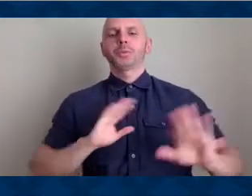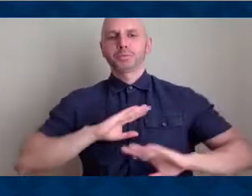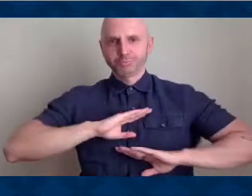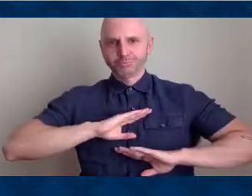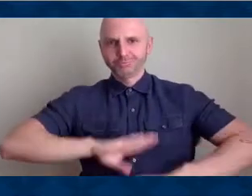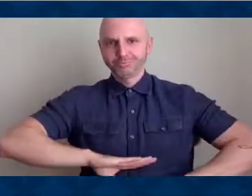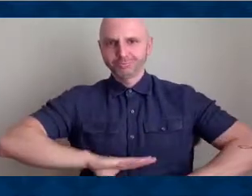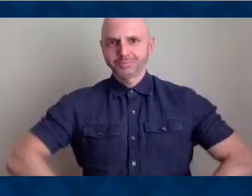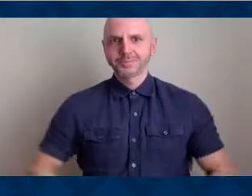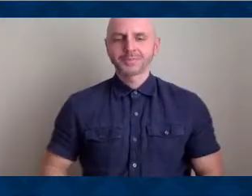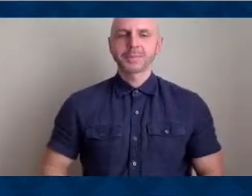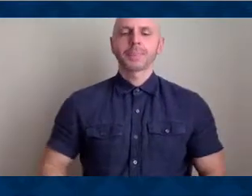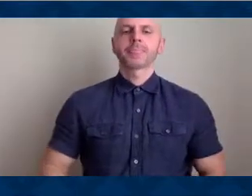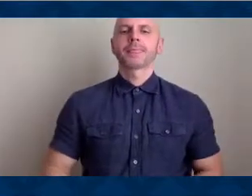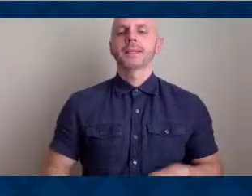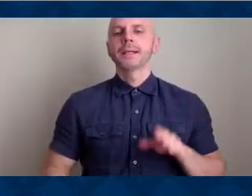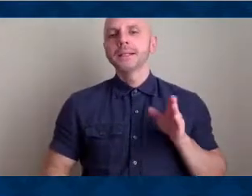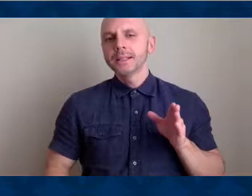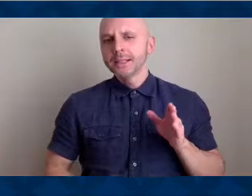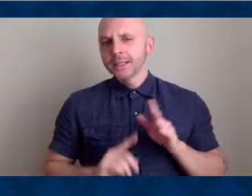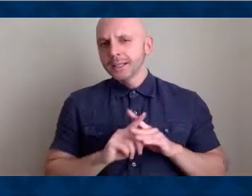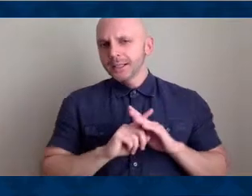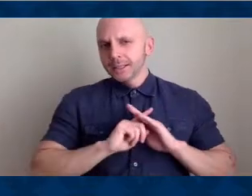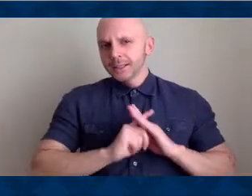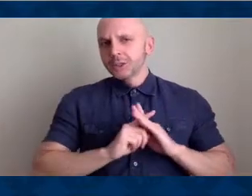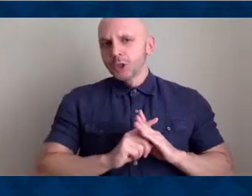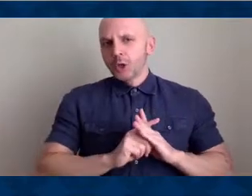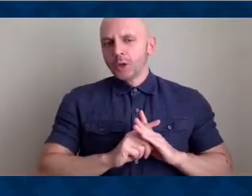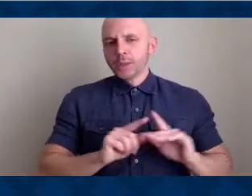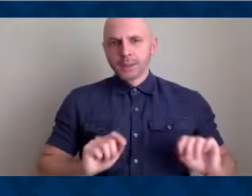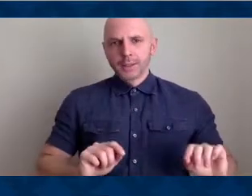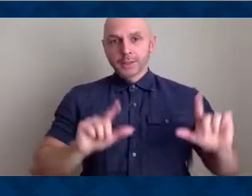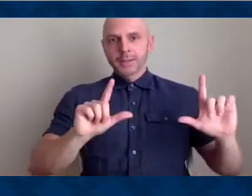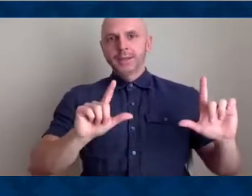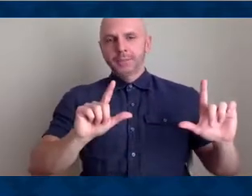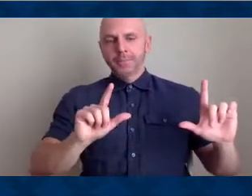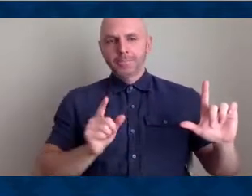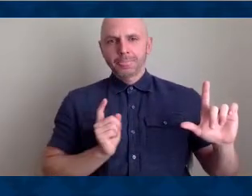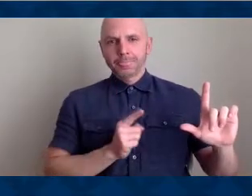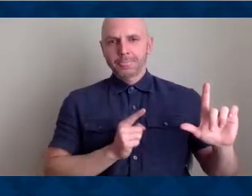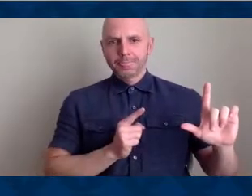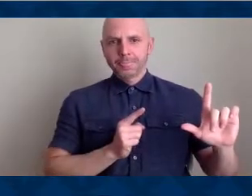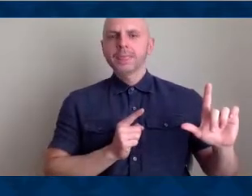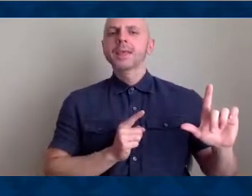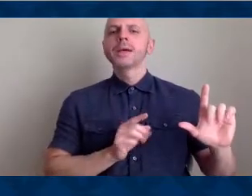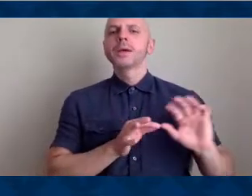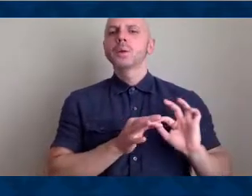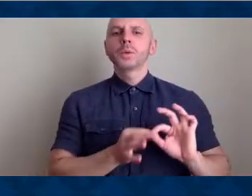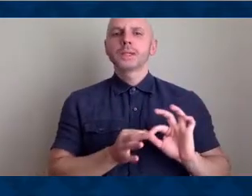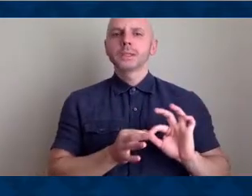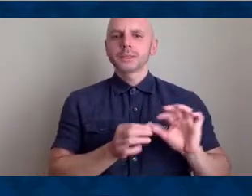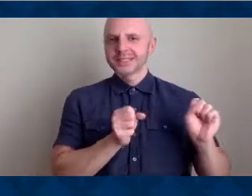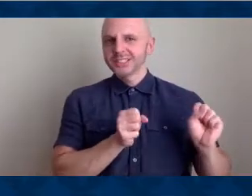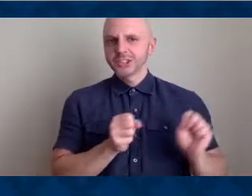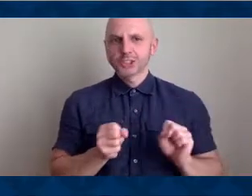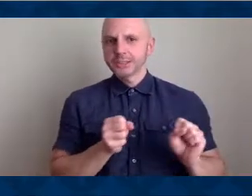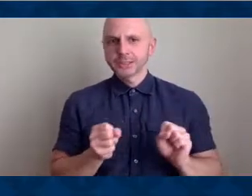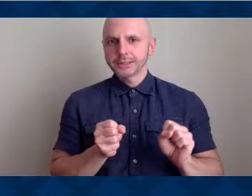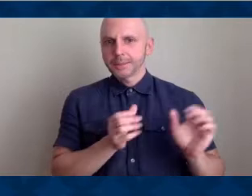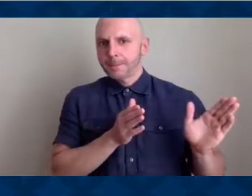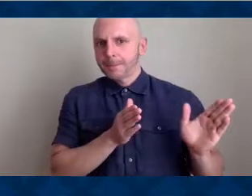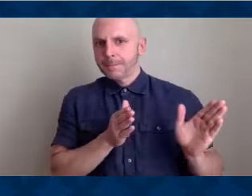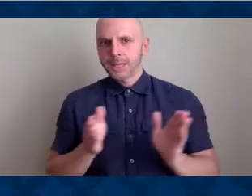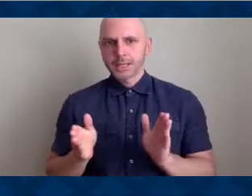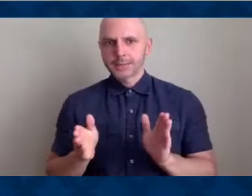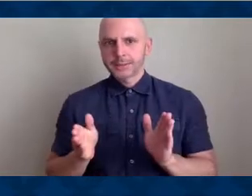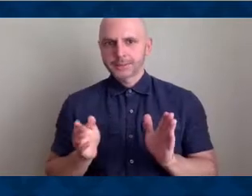start with this slide and say something about strategic planning. We are in the midst